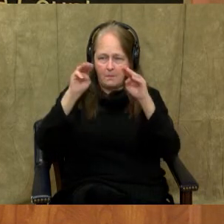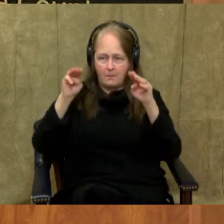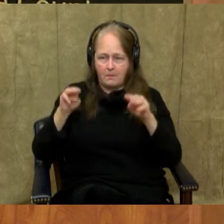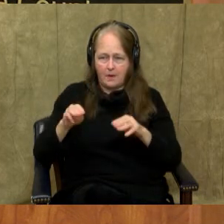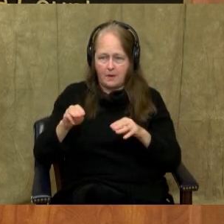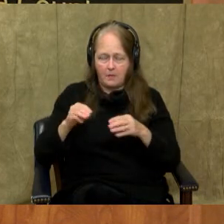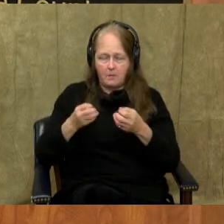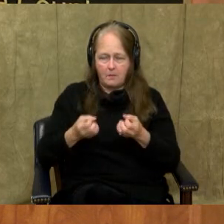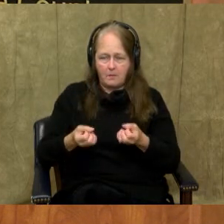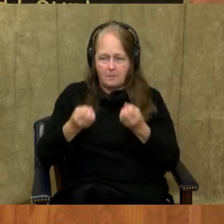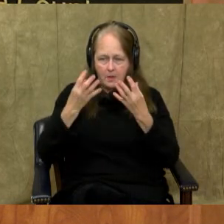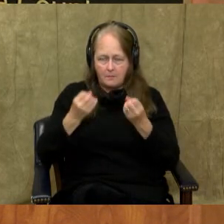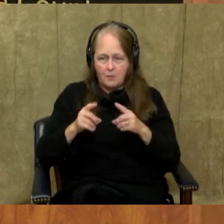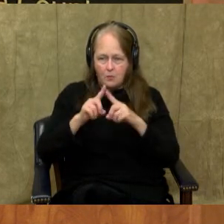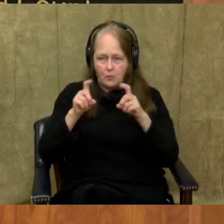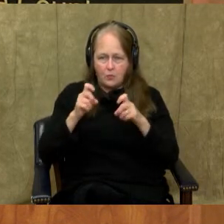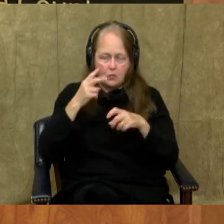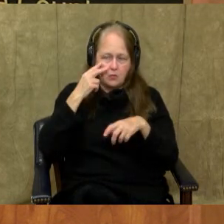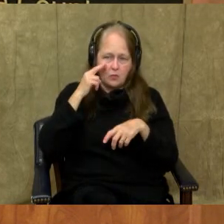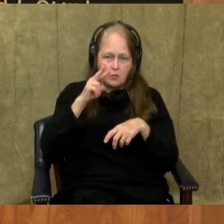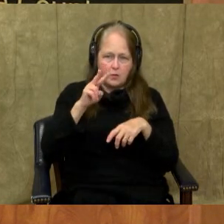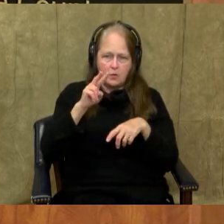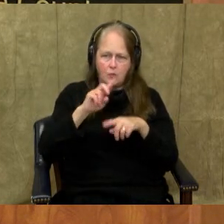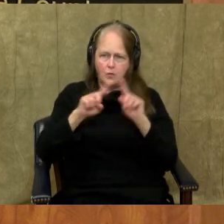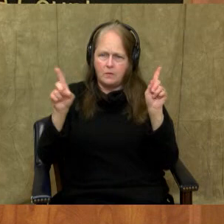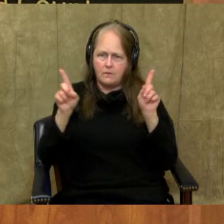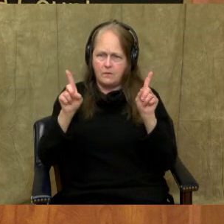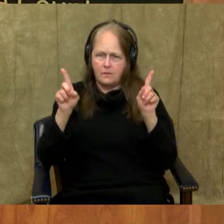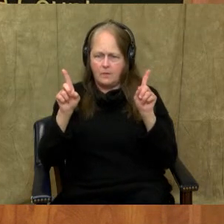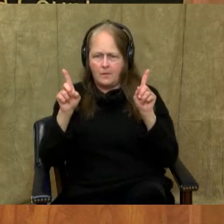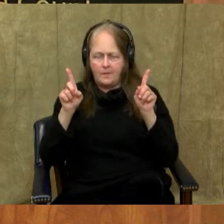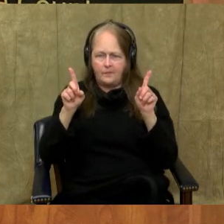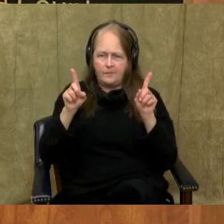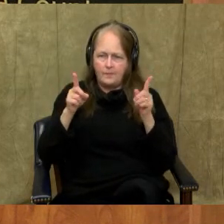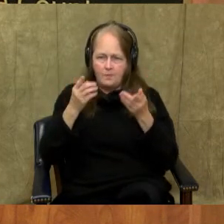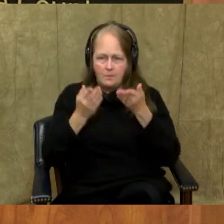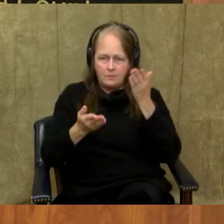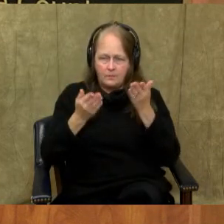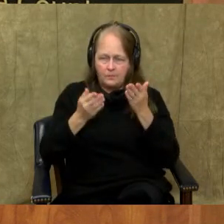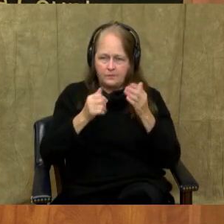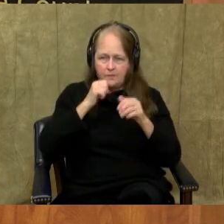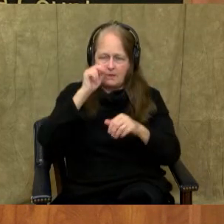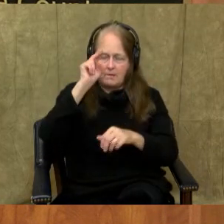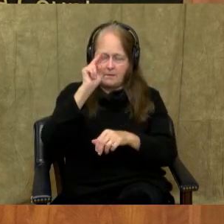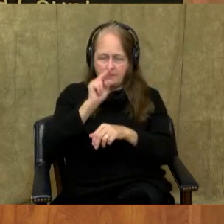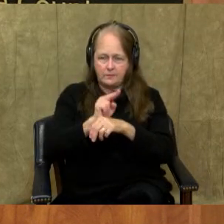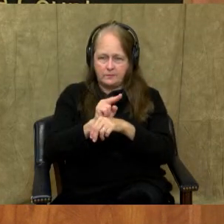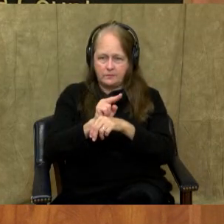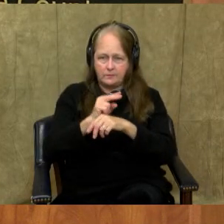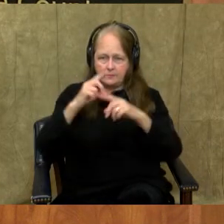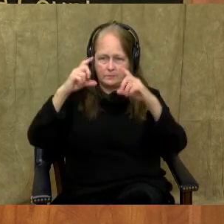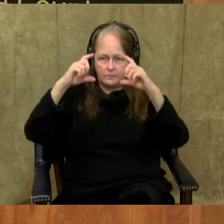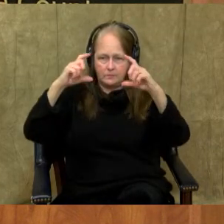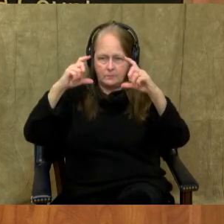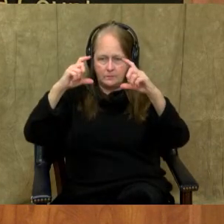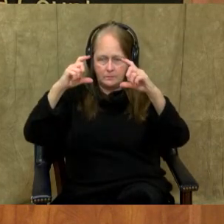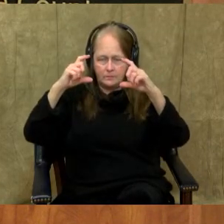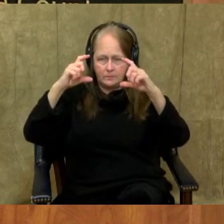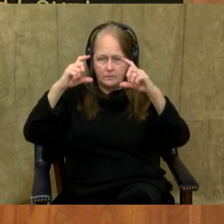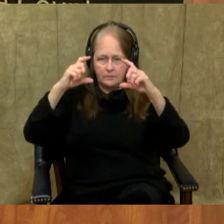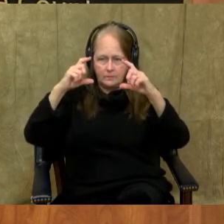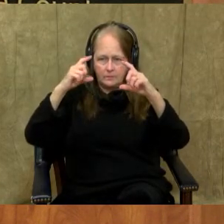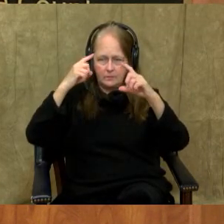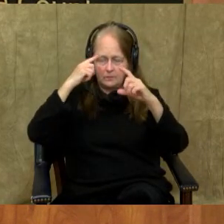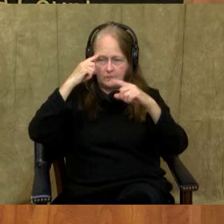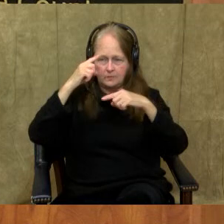get this question a lot. Let's take a look at that map. What's different about it? You're probably not used to seeing it look this way, are you? Okay, you're used to